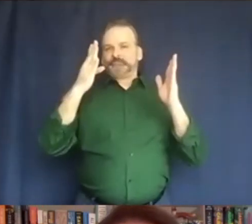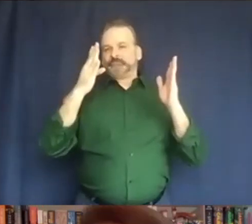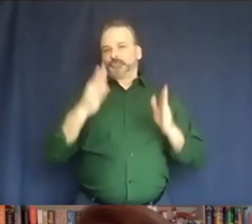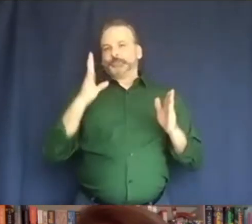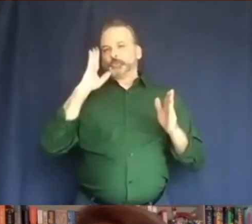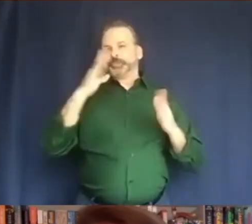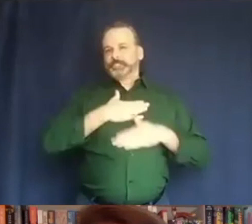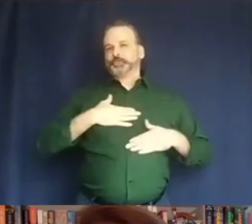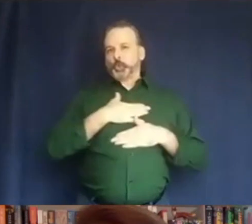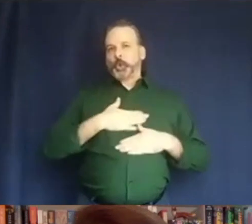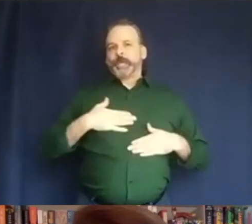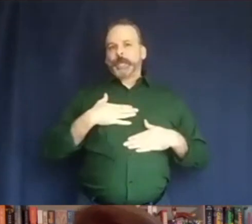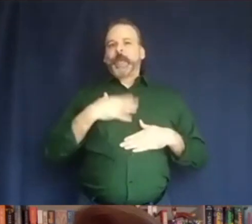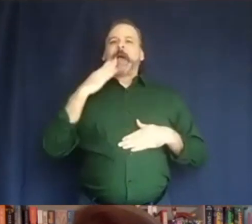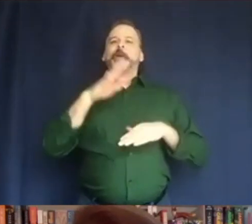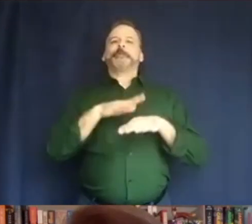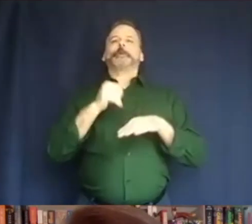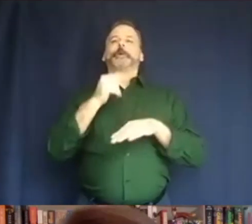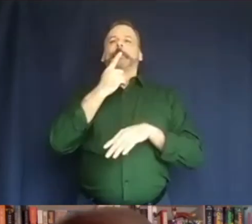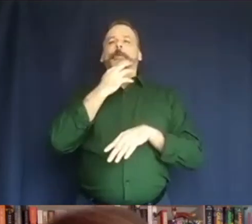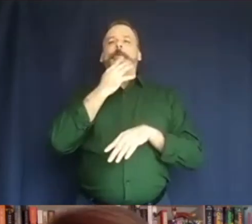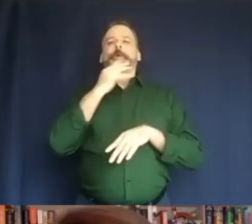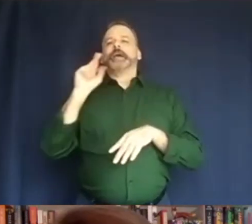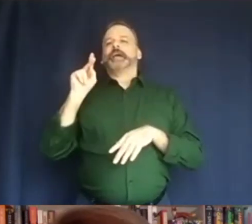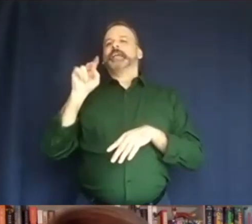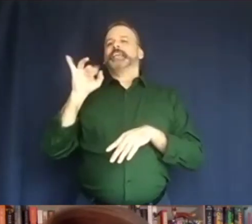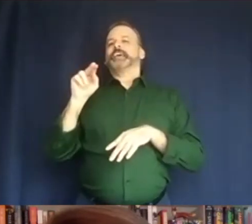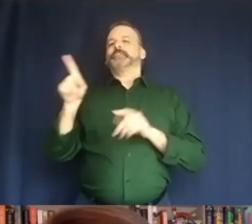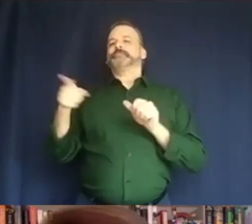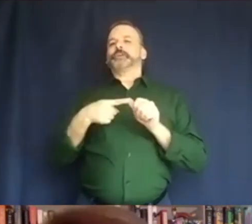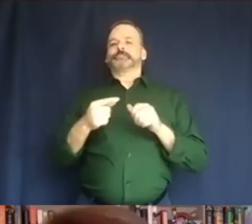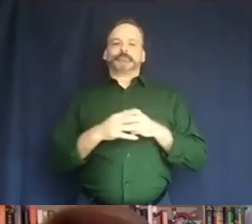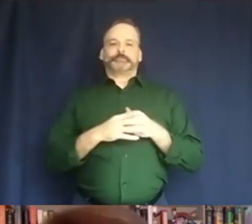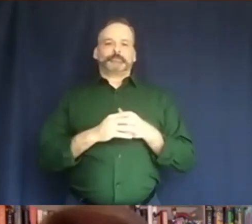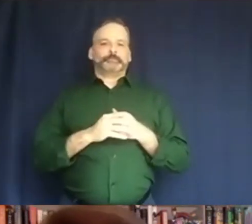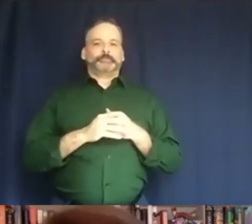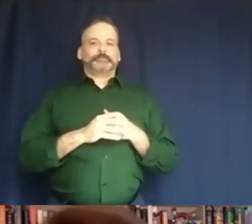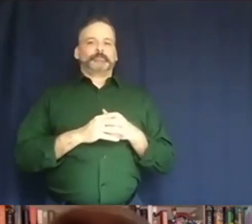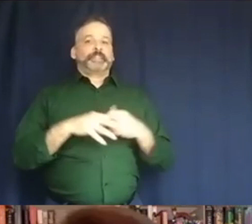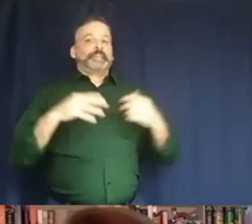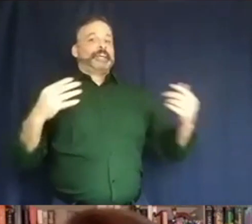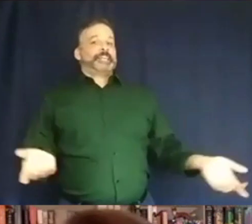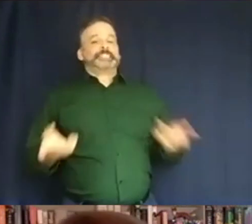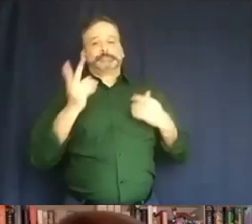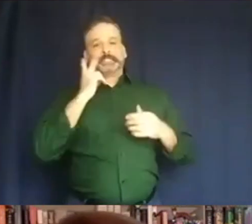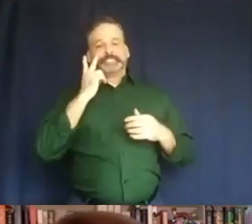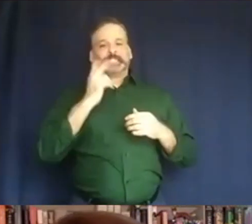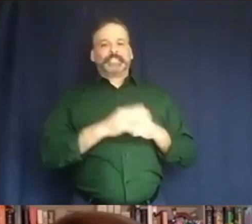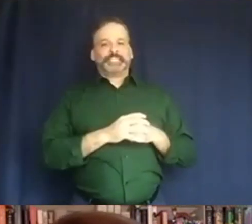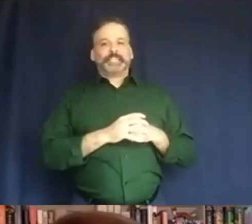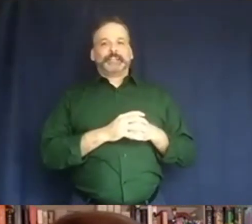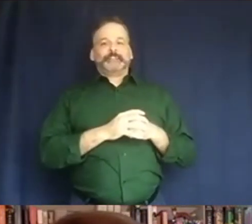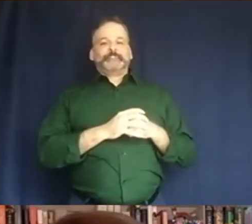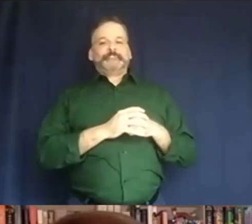I'll call on Kevin first. Let's see.